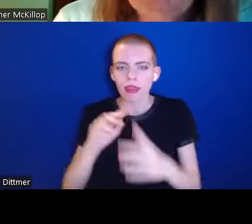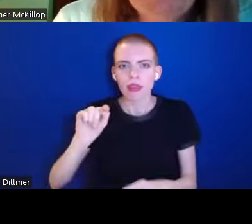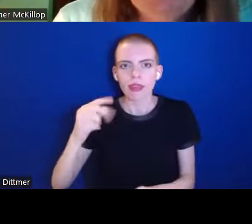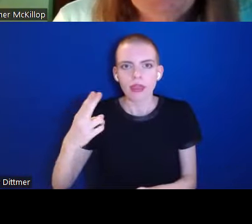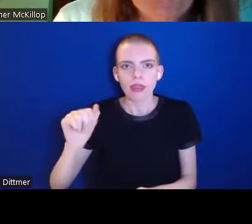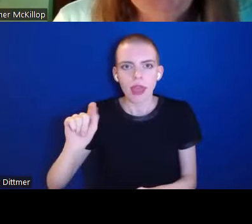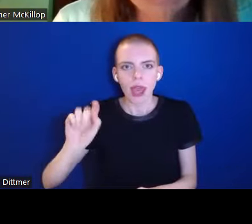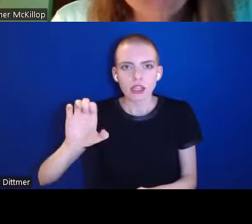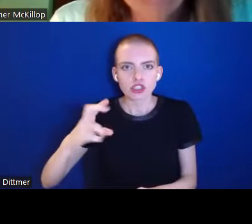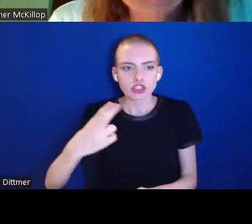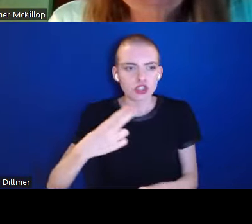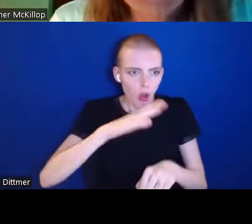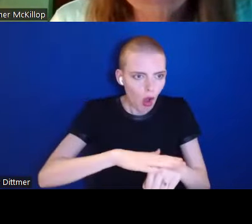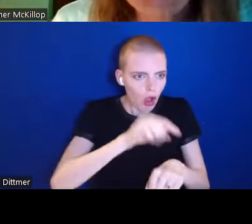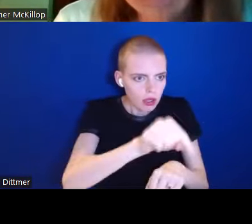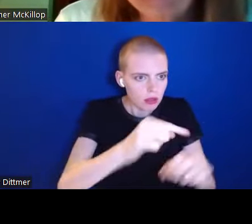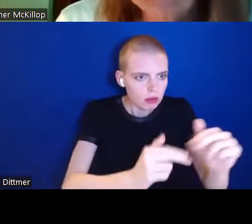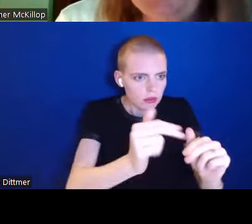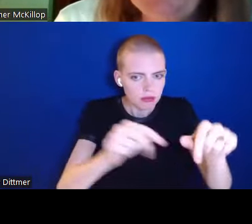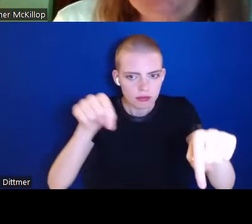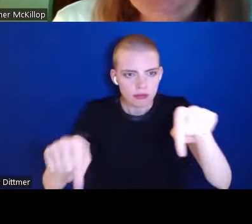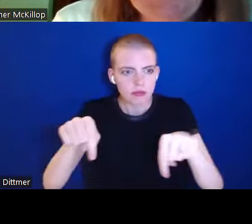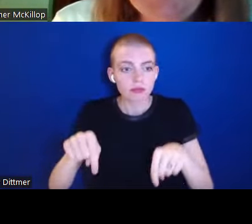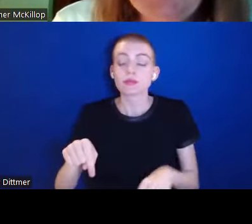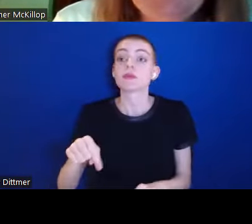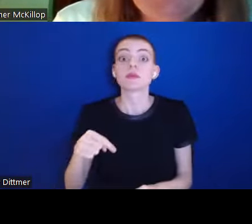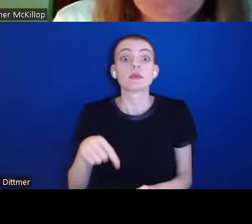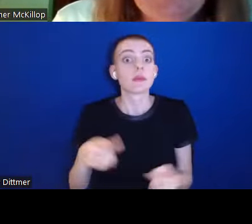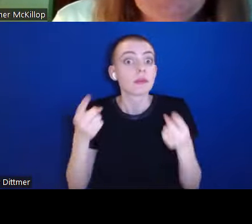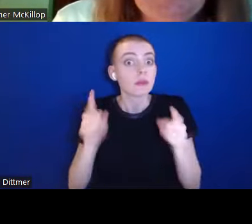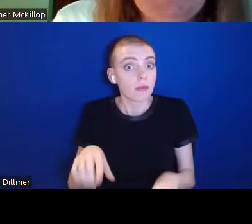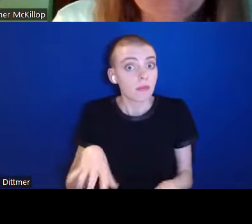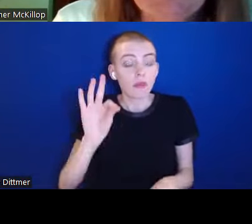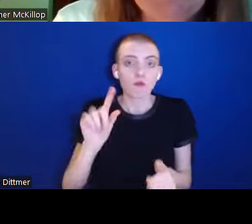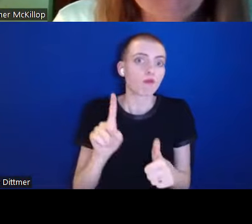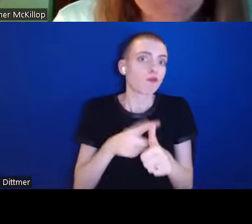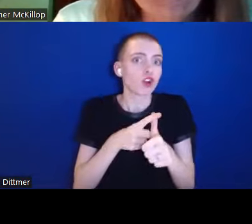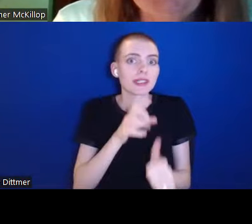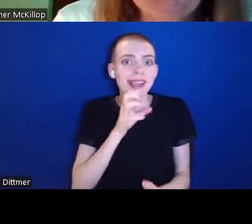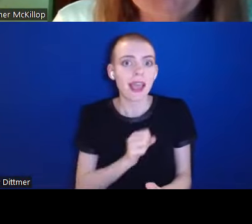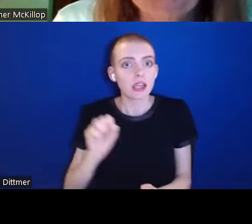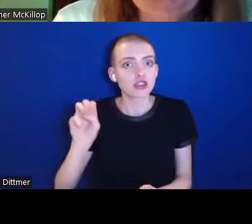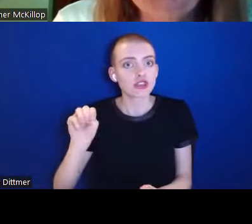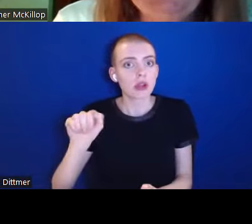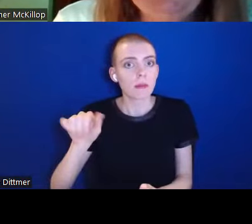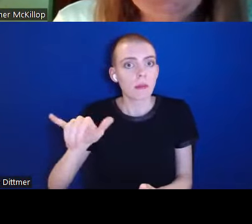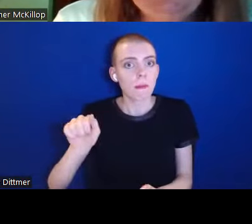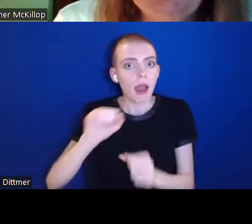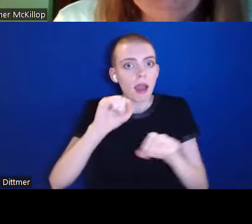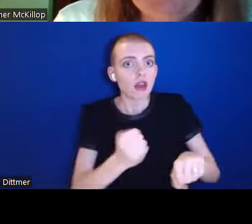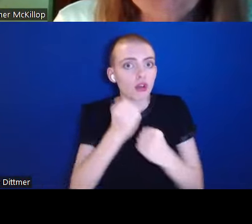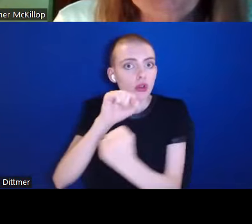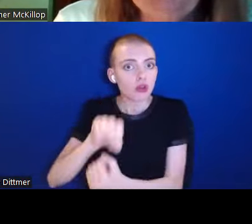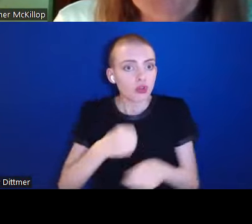structures. We also found the first ancient Maya canoe paddle at the K'ak Naab site, site 14,